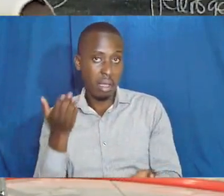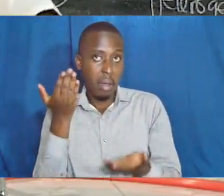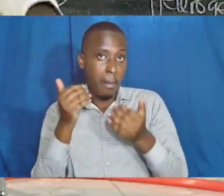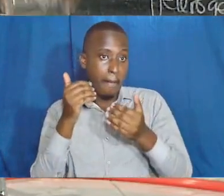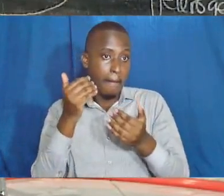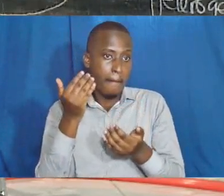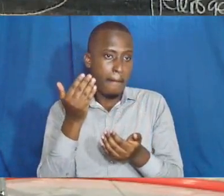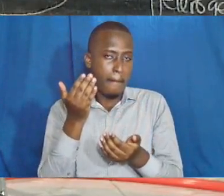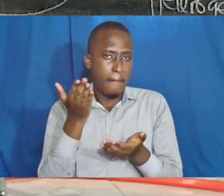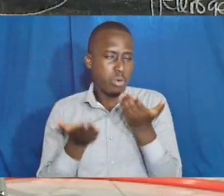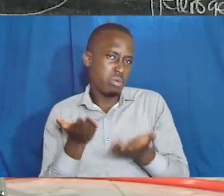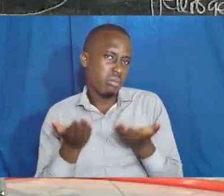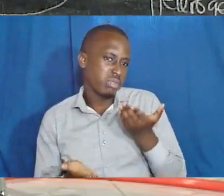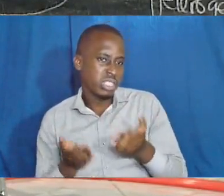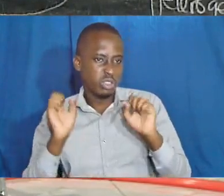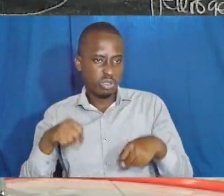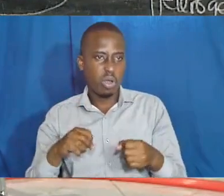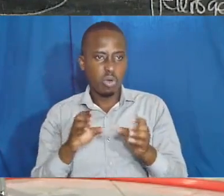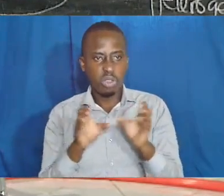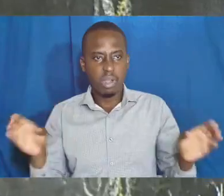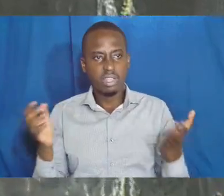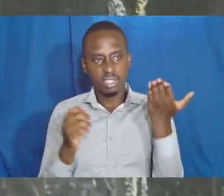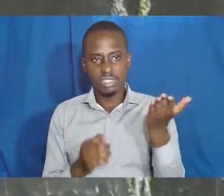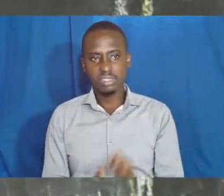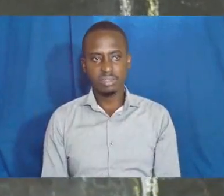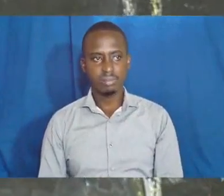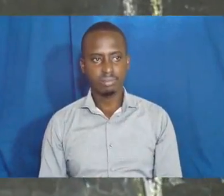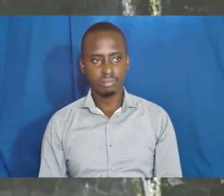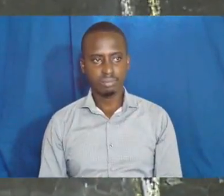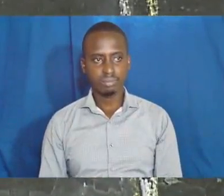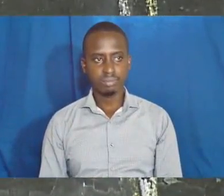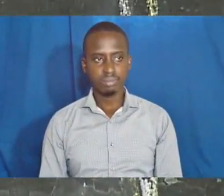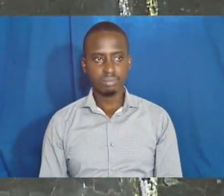the method that can be used to separate this?